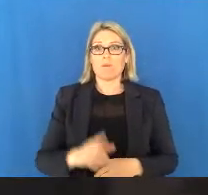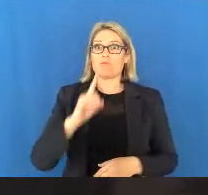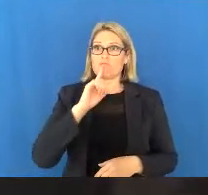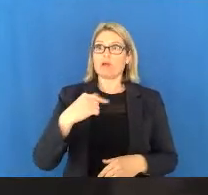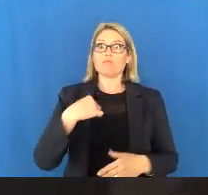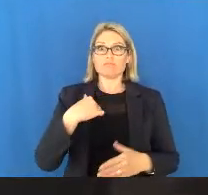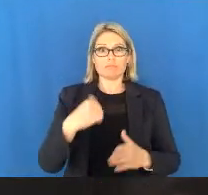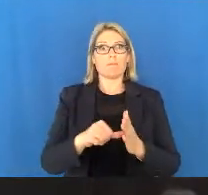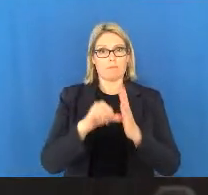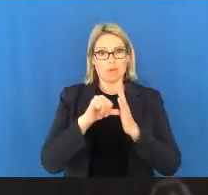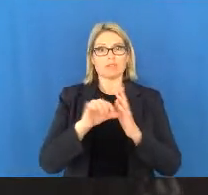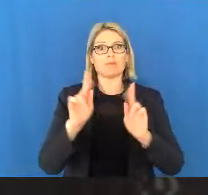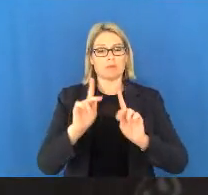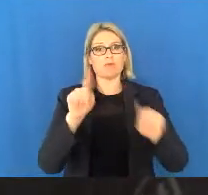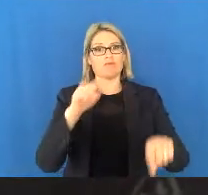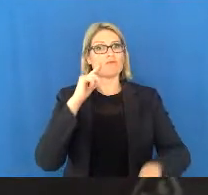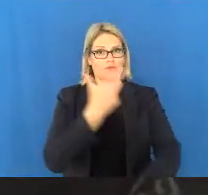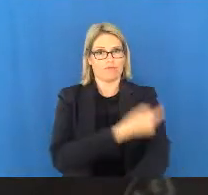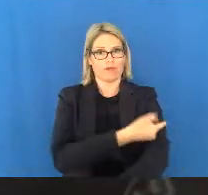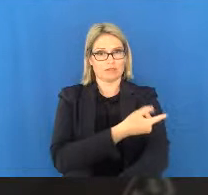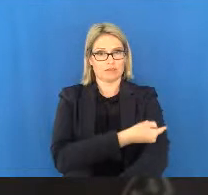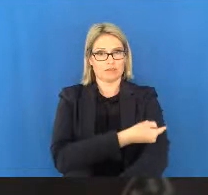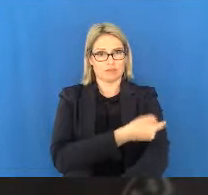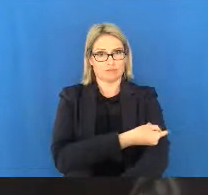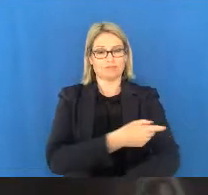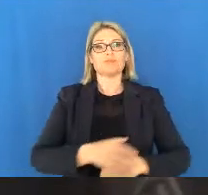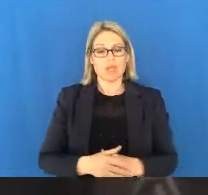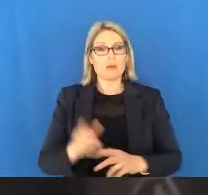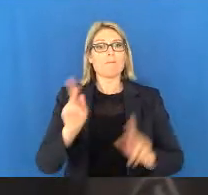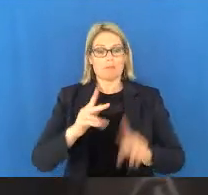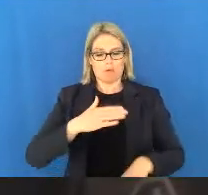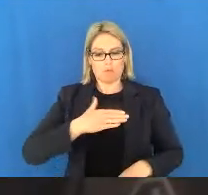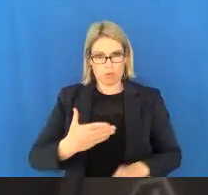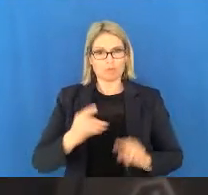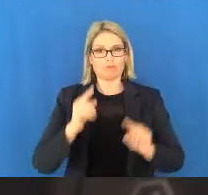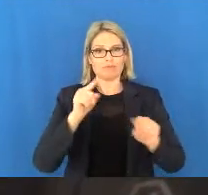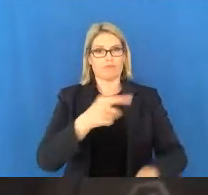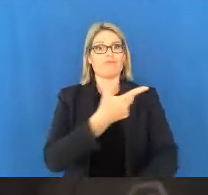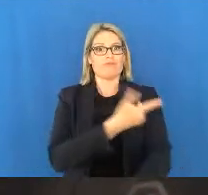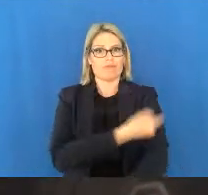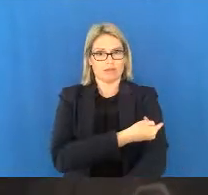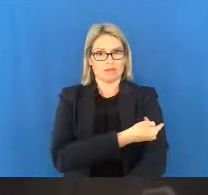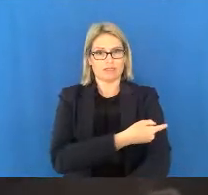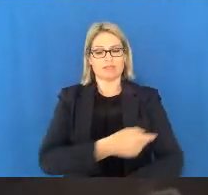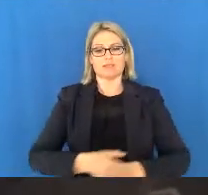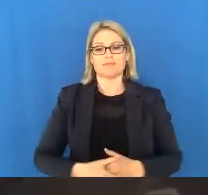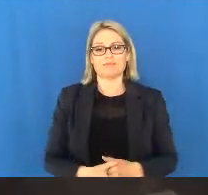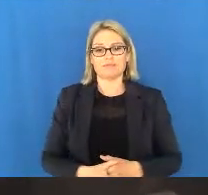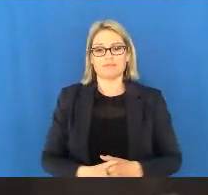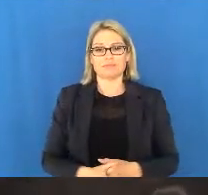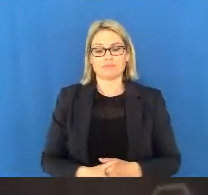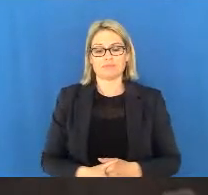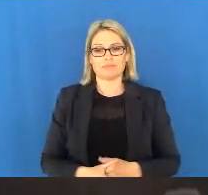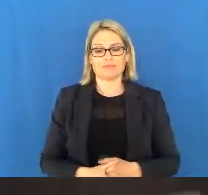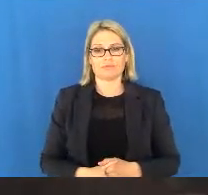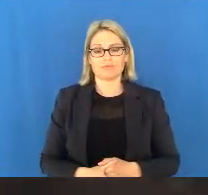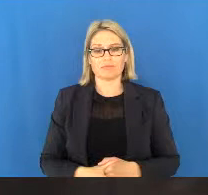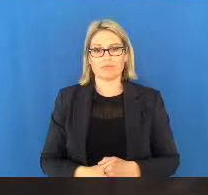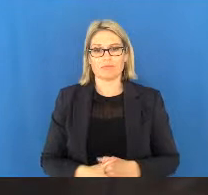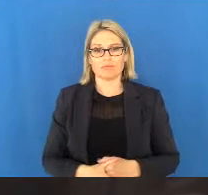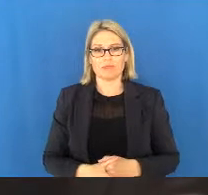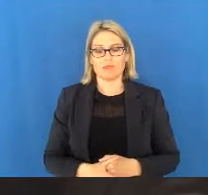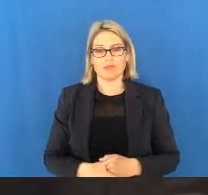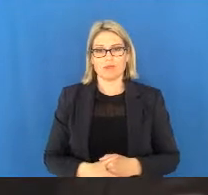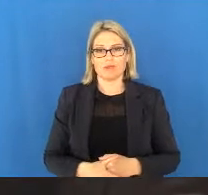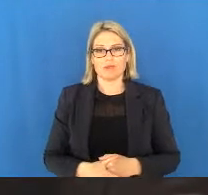impressive for the number of patients that we'll vaccinate. And it should be said that the vaccines